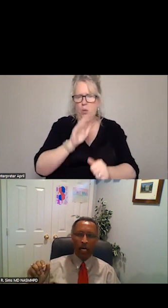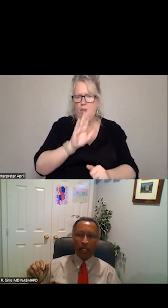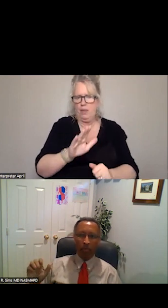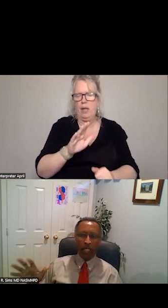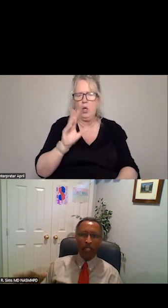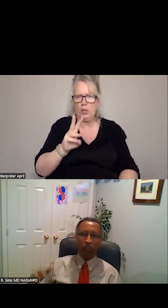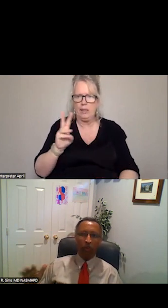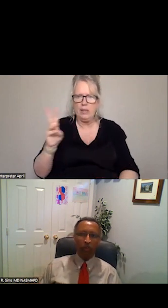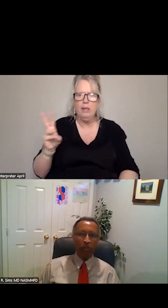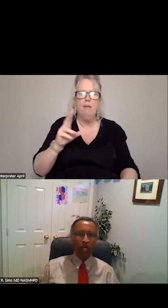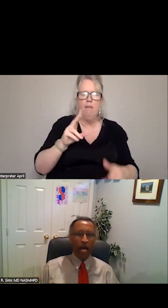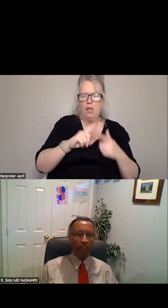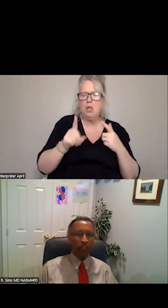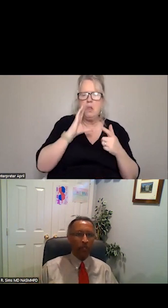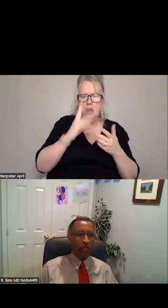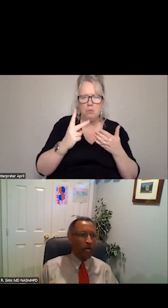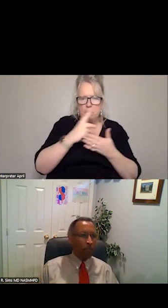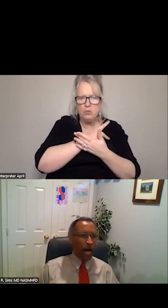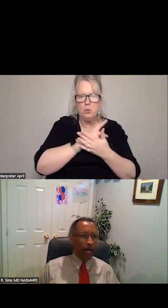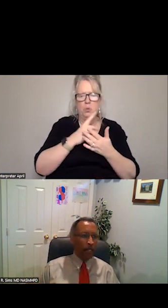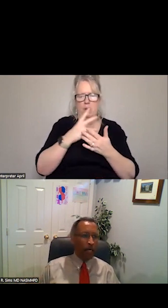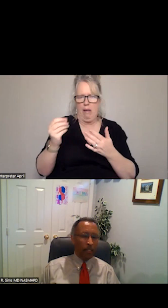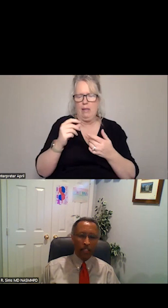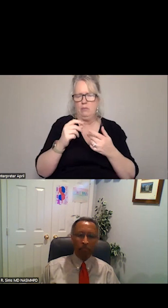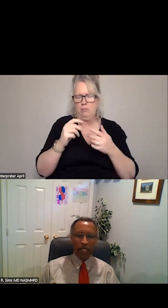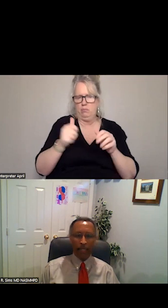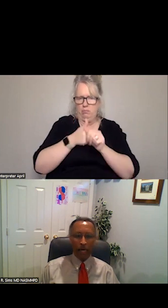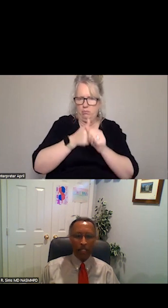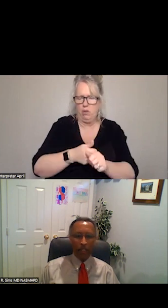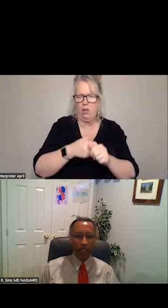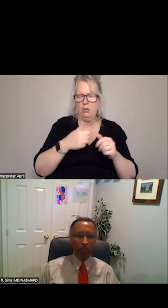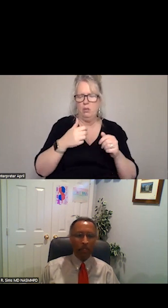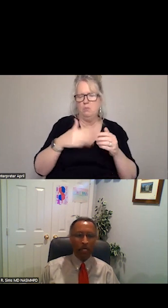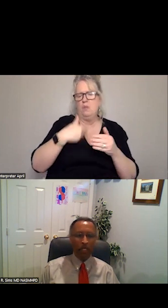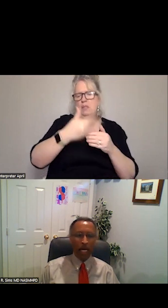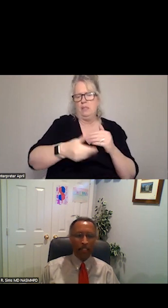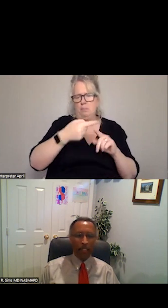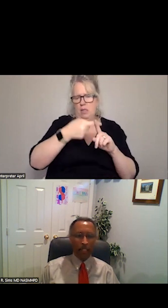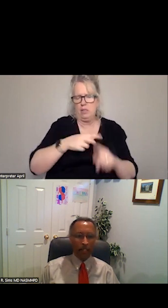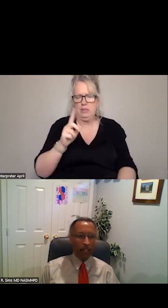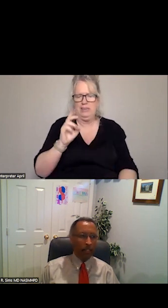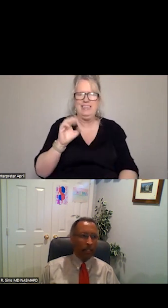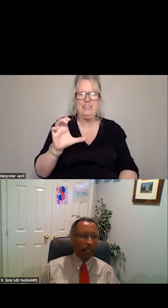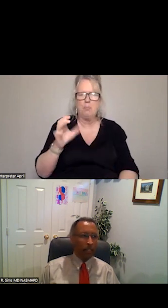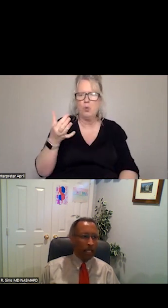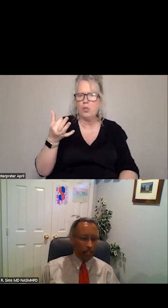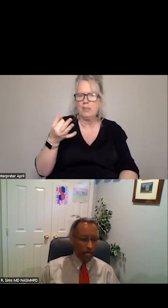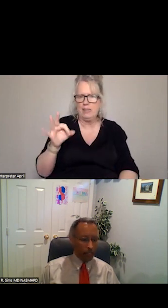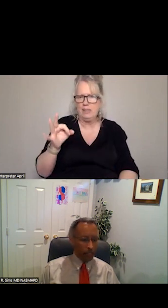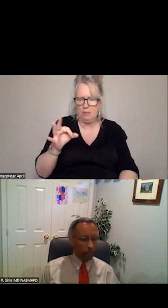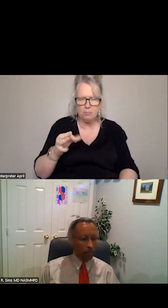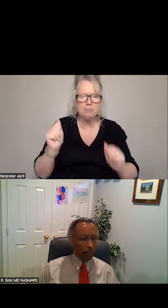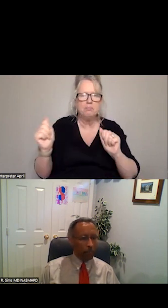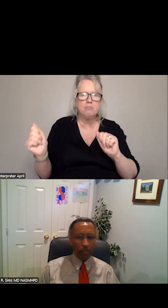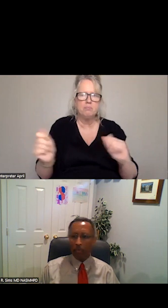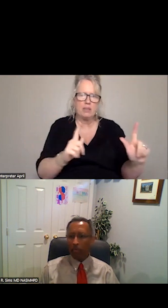at completing this review and having you do it by this Monday coming, December the 19th. Next slide,